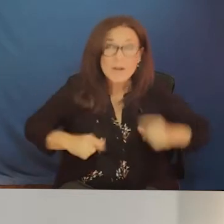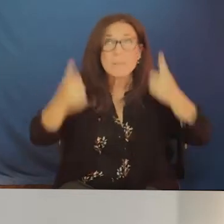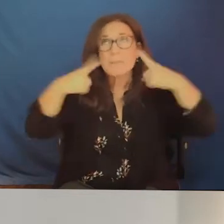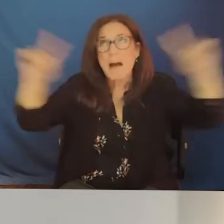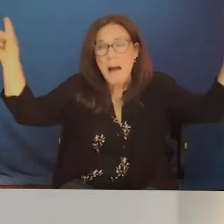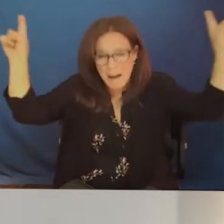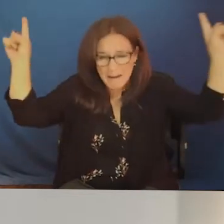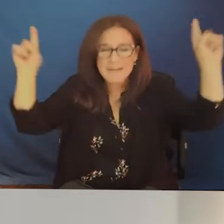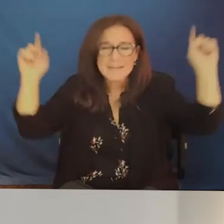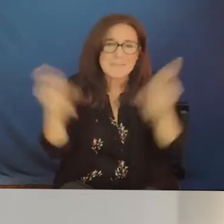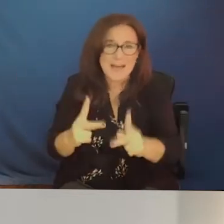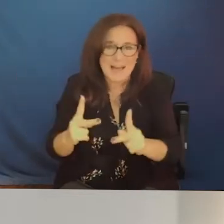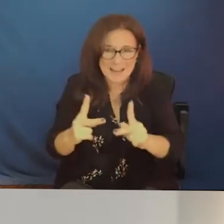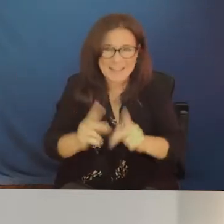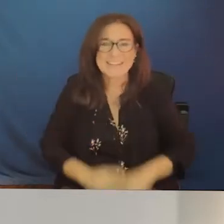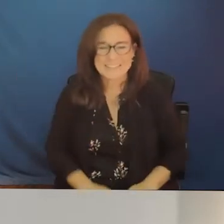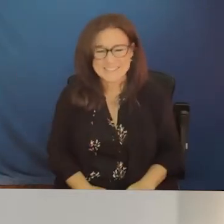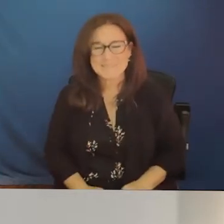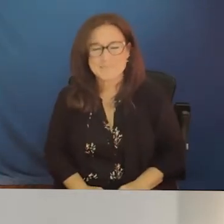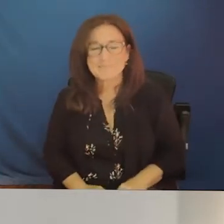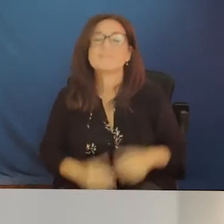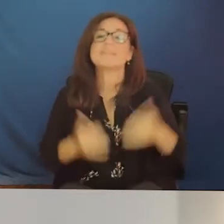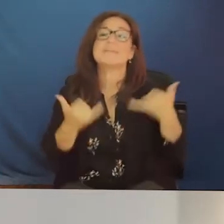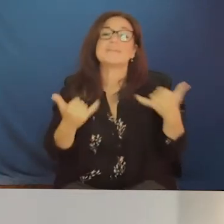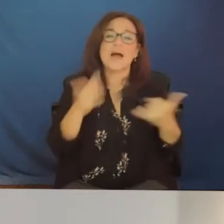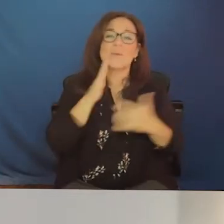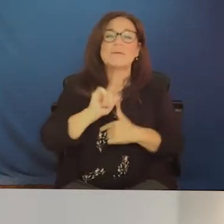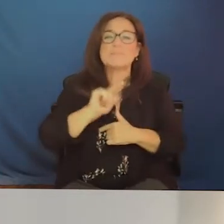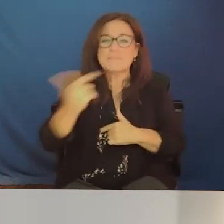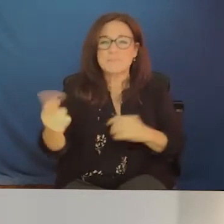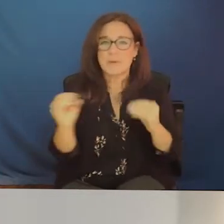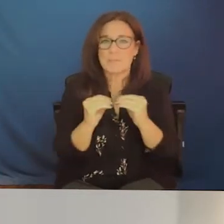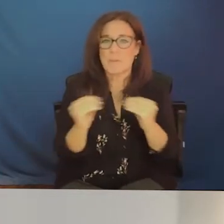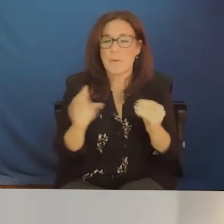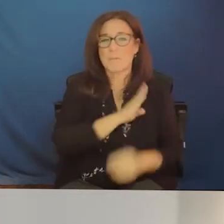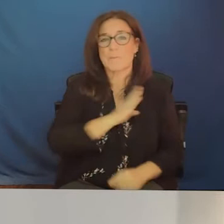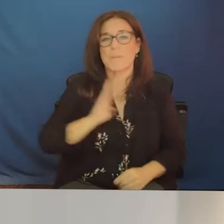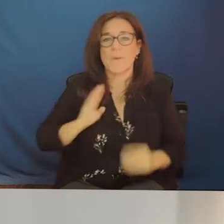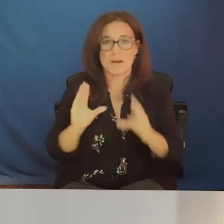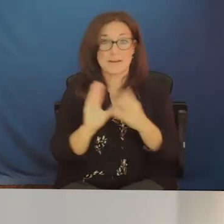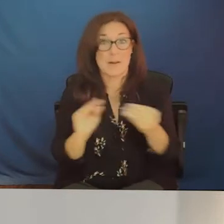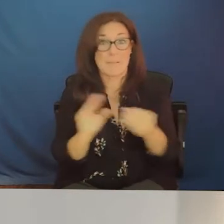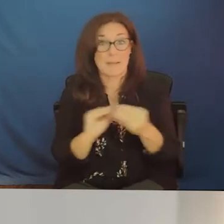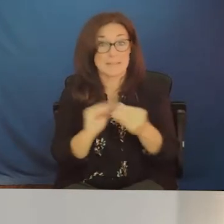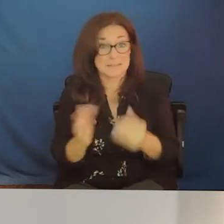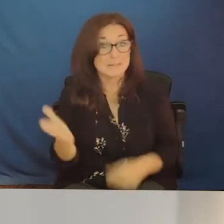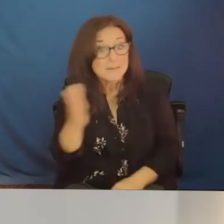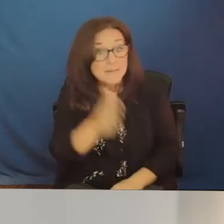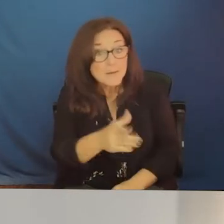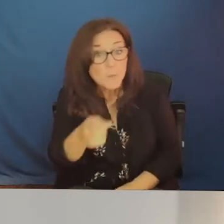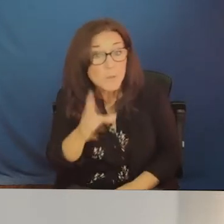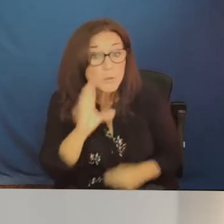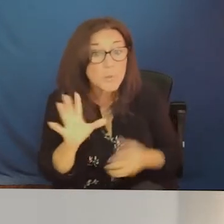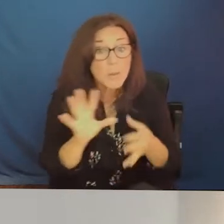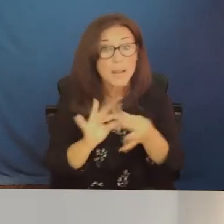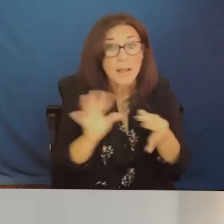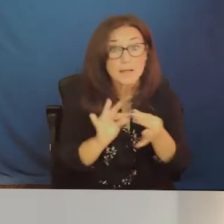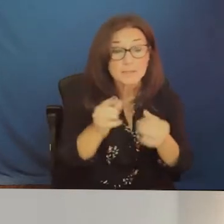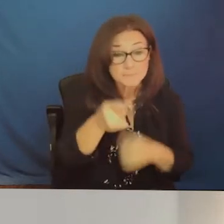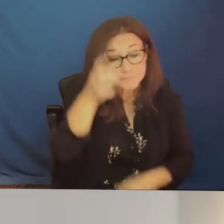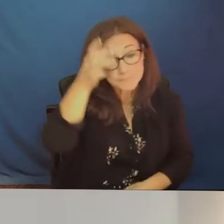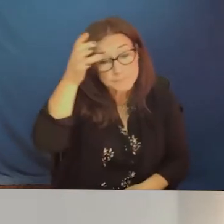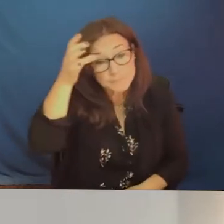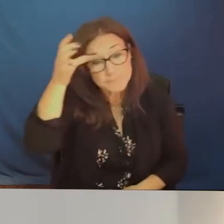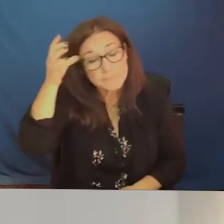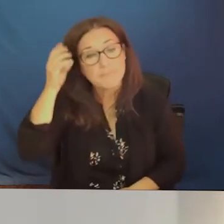we shall continue with more board comments and correspondence. Would you like to go, Ms. Munoz? Thank